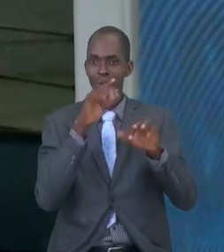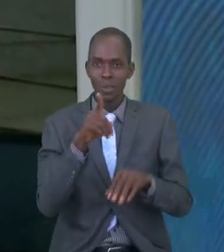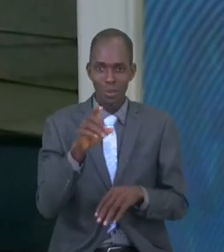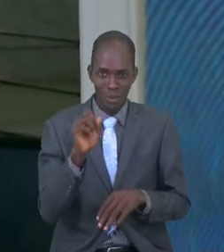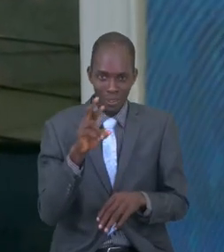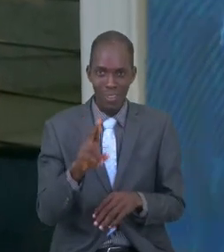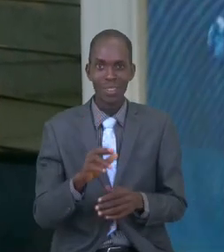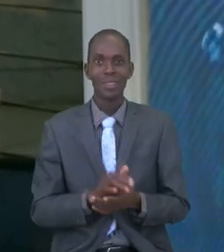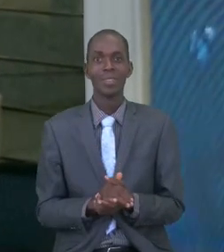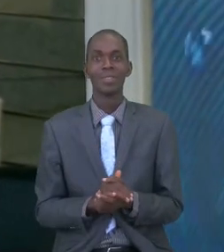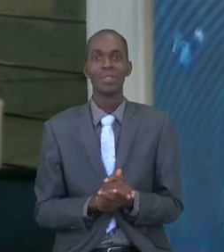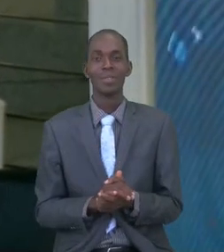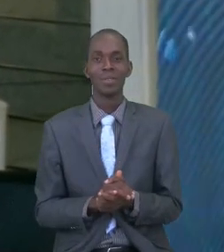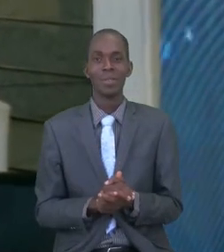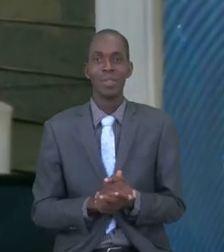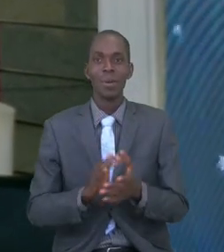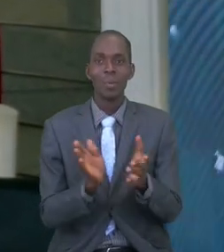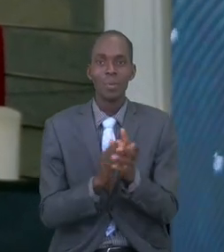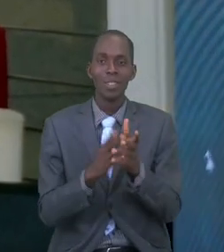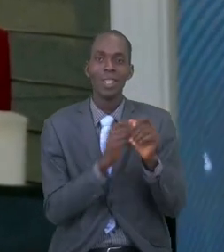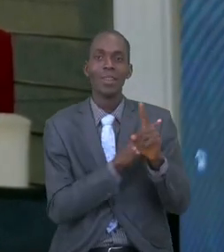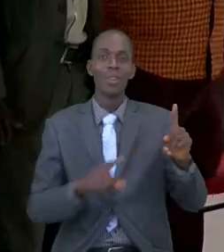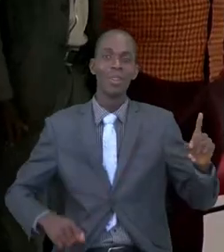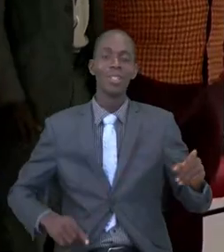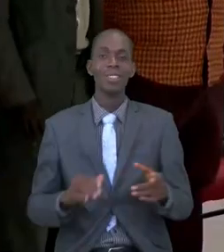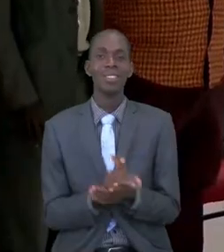Thank you, sir. Praise the Lord.